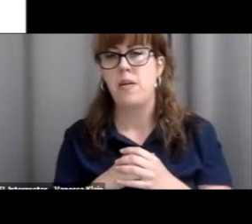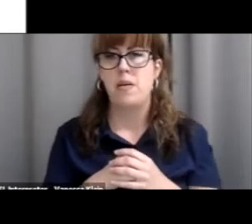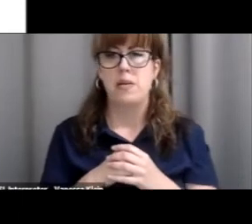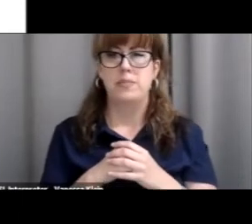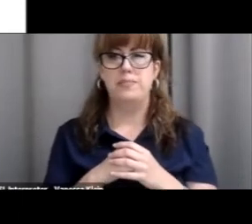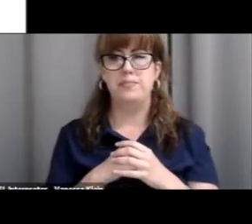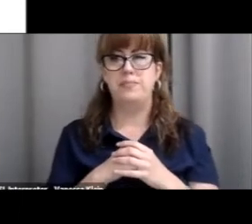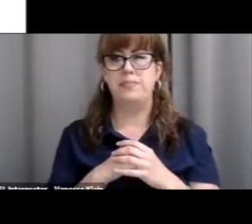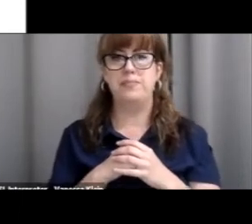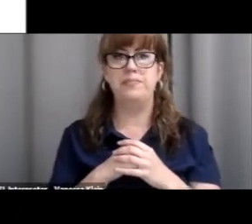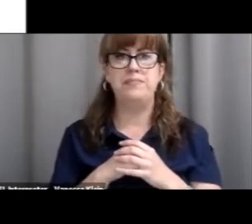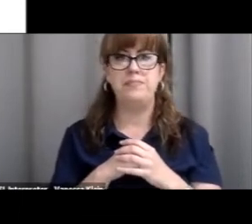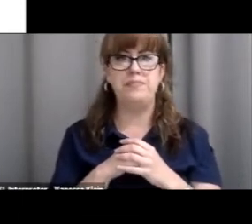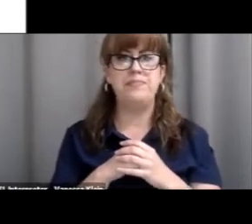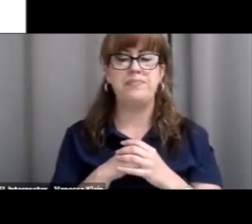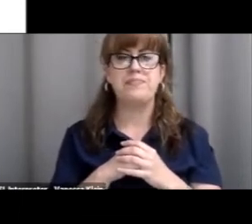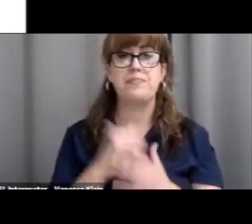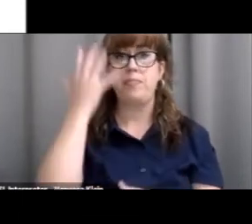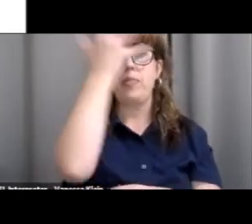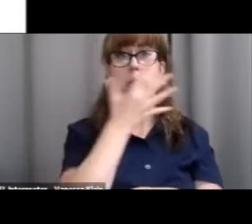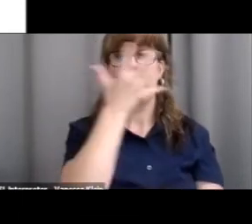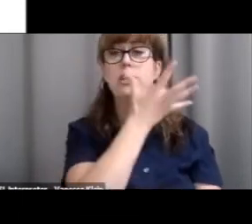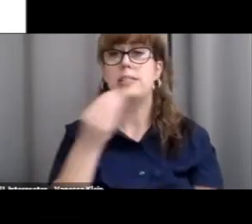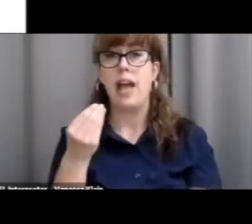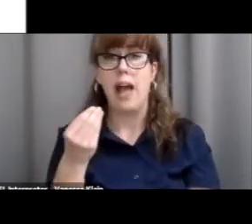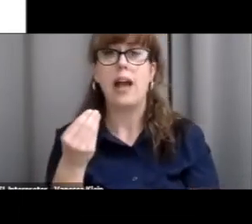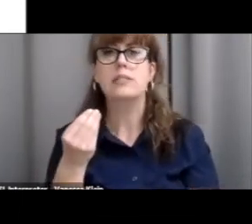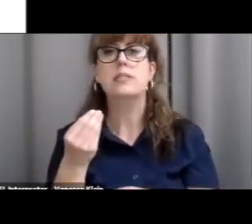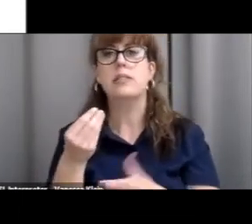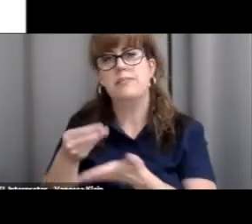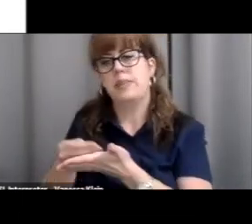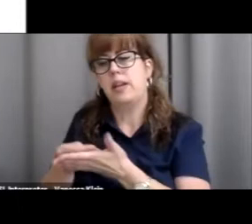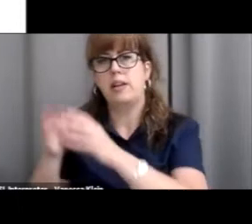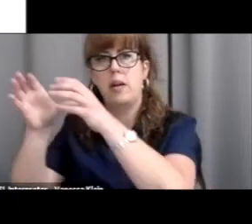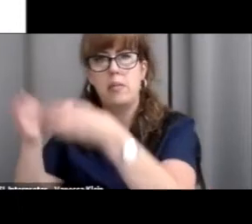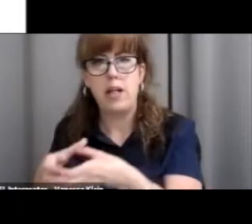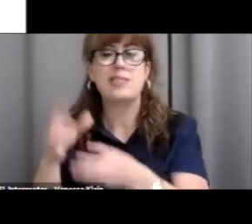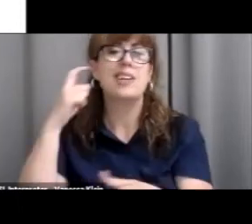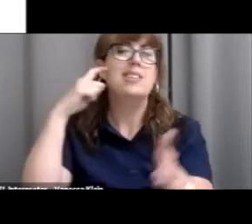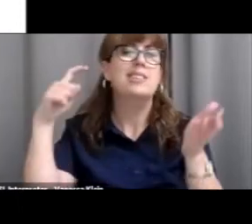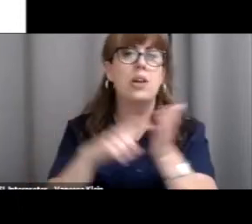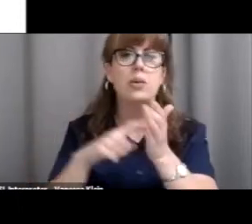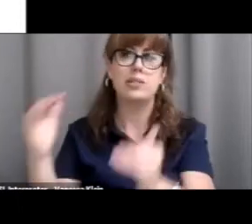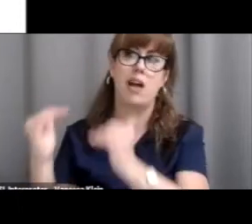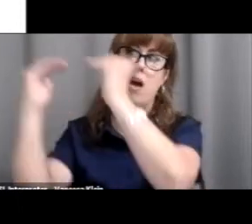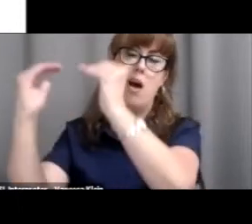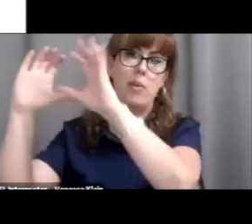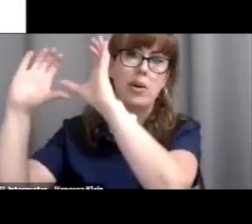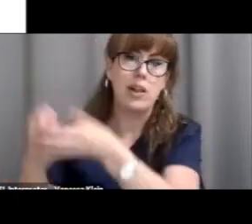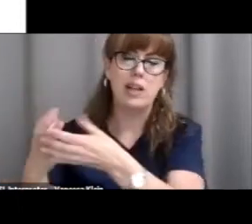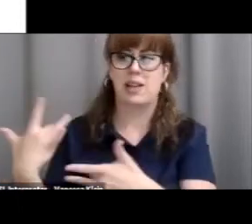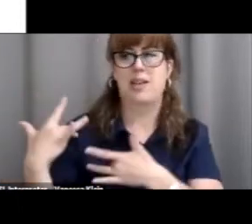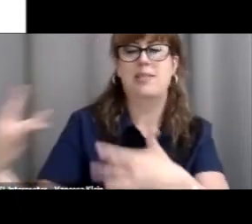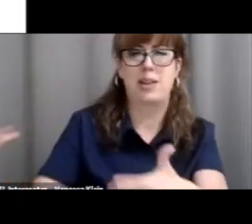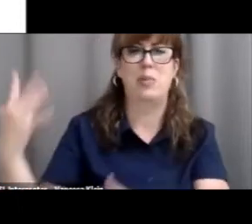As far as appearance and income class go, we also see that upper class female characters are more likely to be stunning